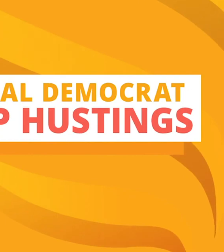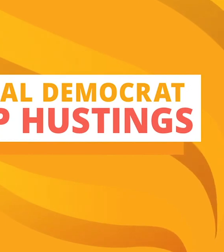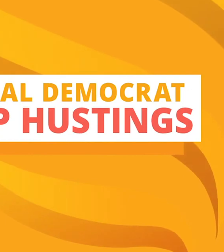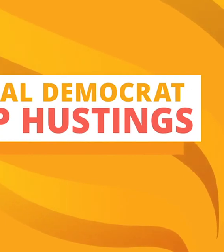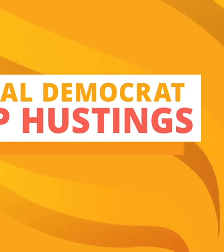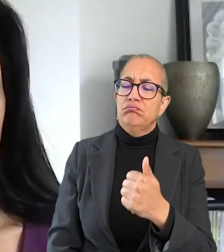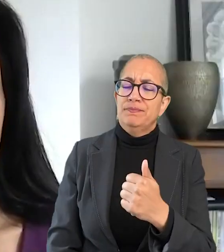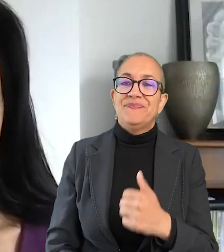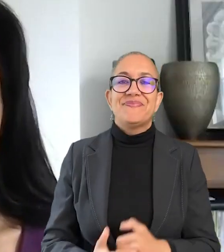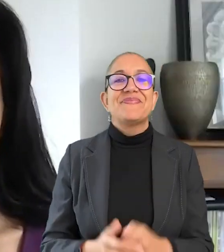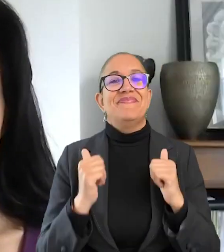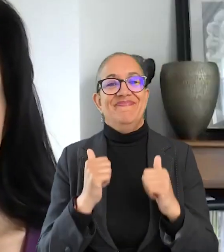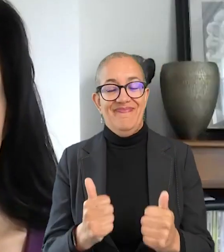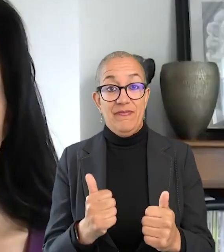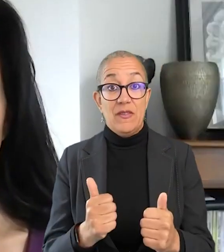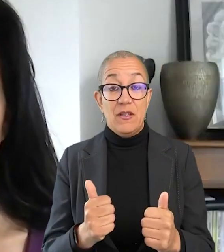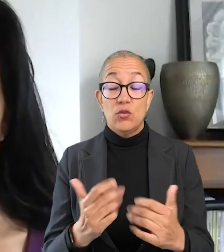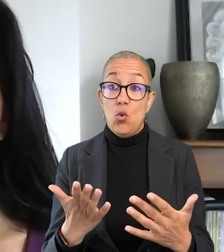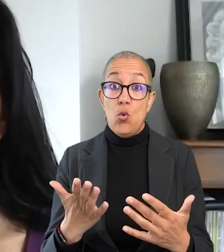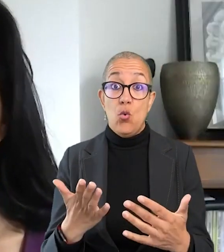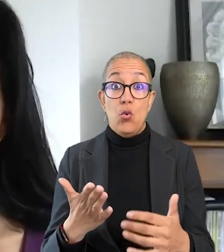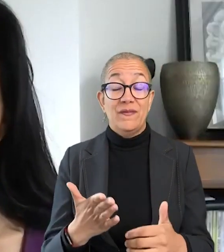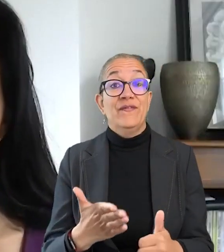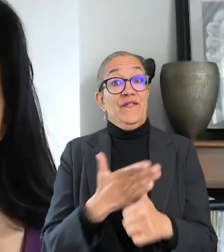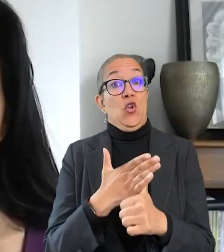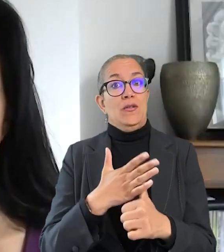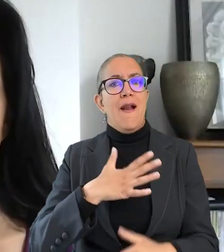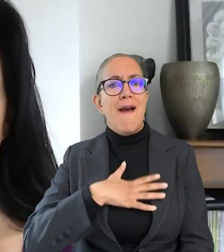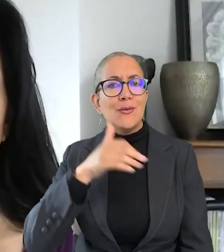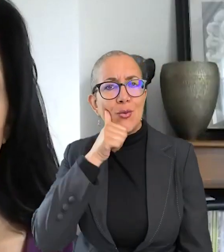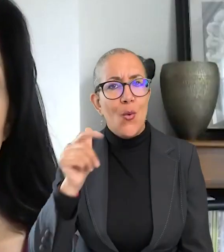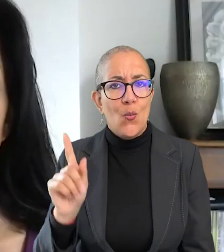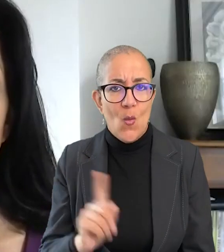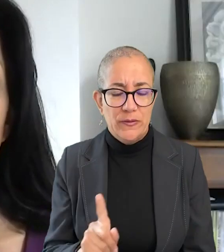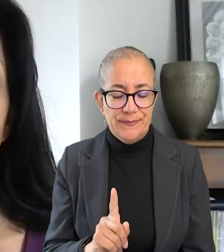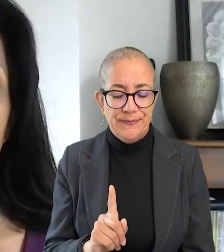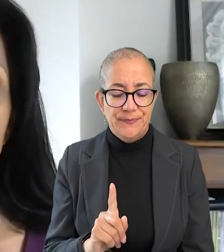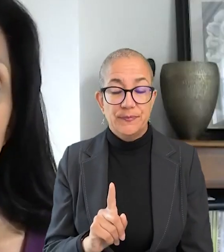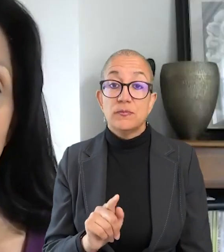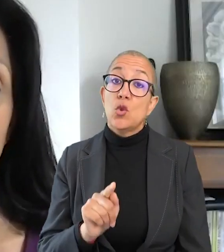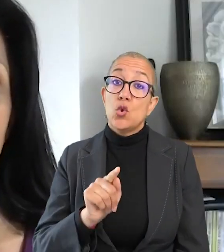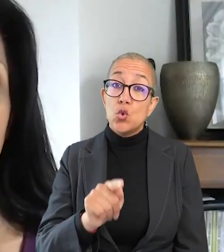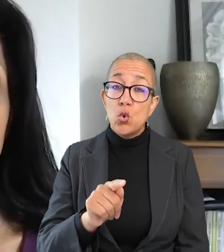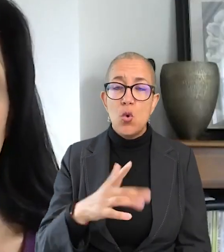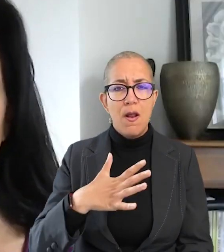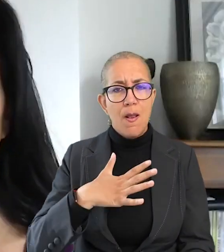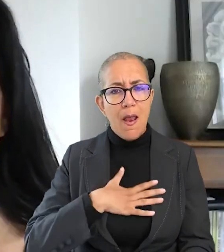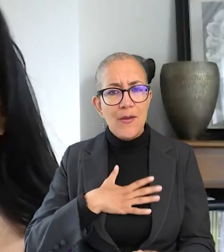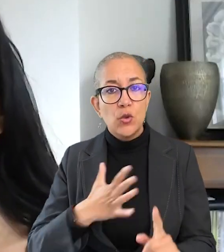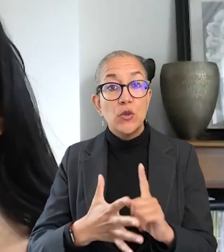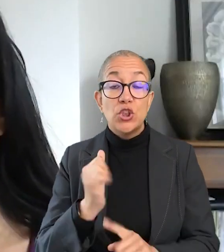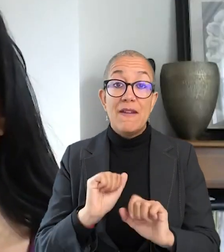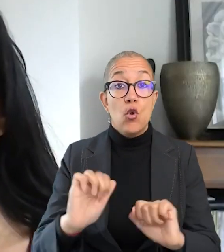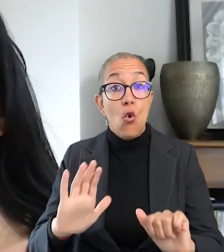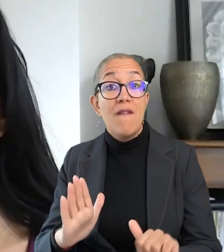So firstly, can I say, what I'd really like to know is, what would you like to achieve in your